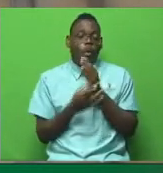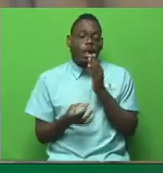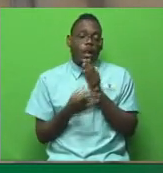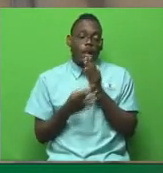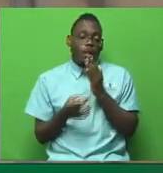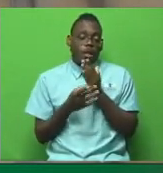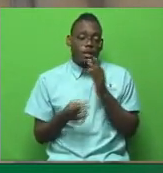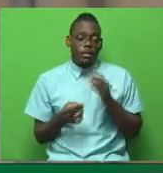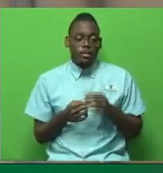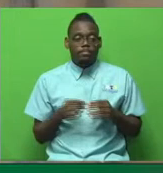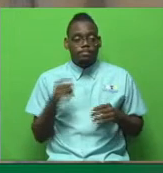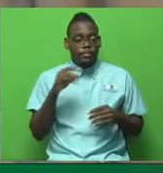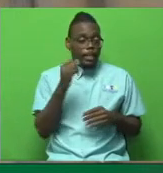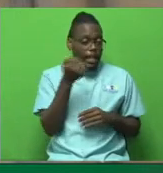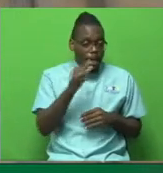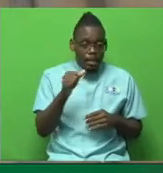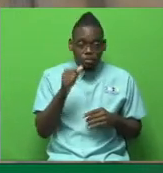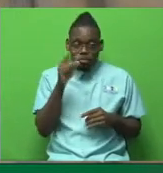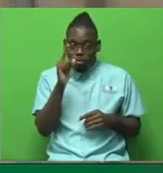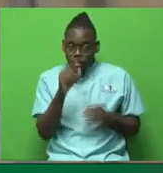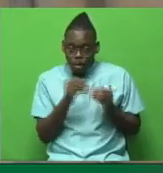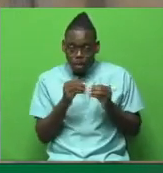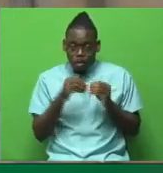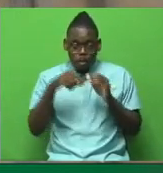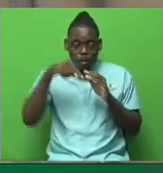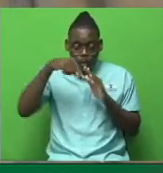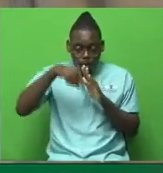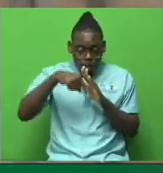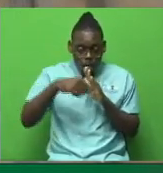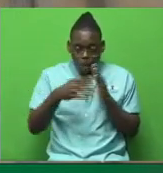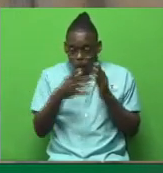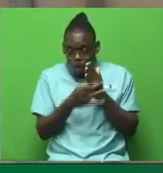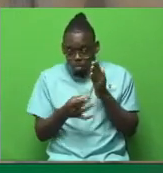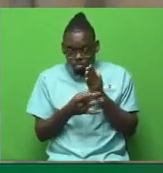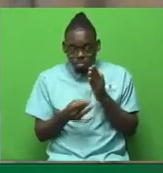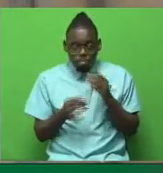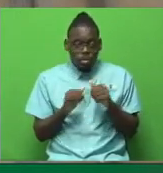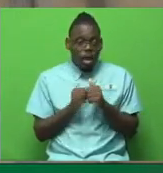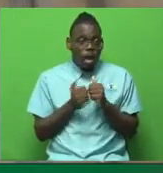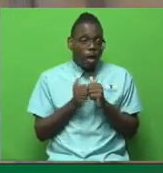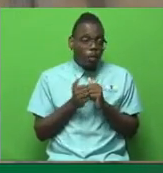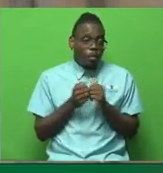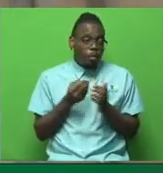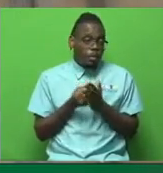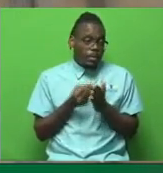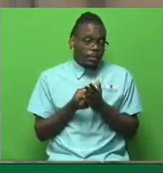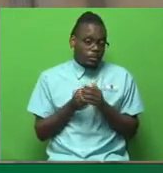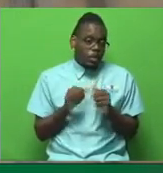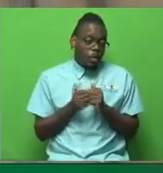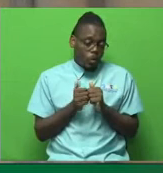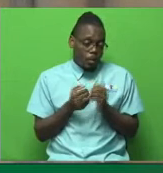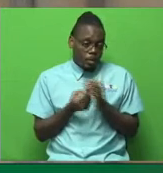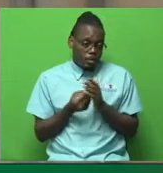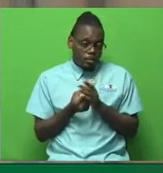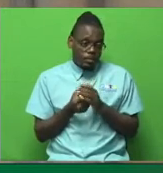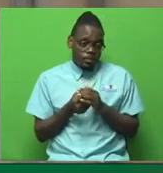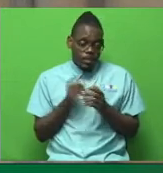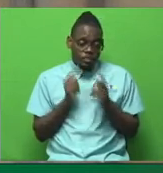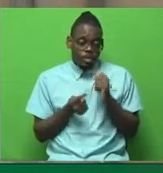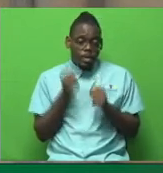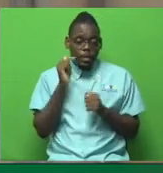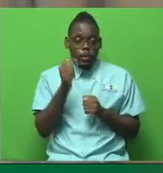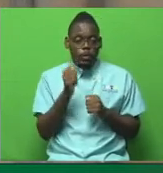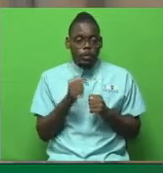we could pay more minor House repair grants we can pay more sanitary public Plumbing